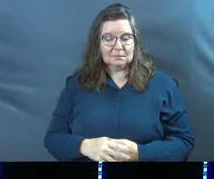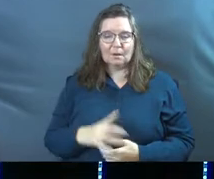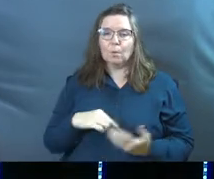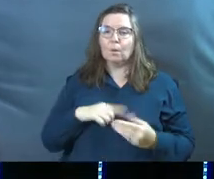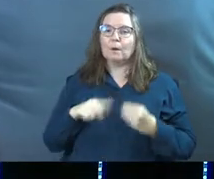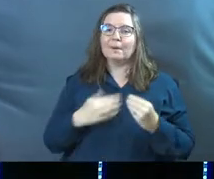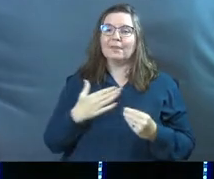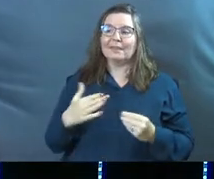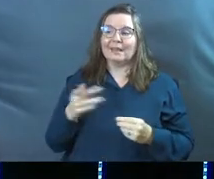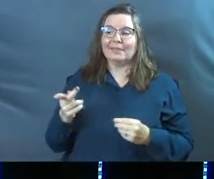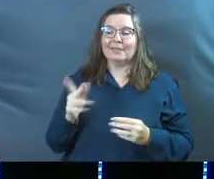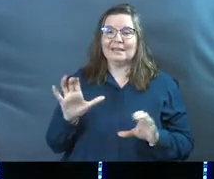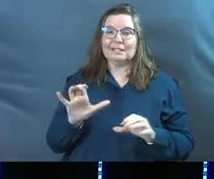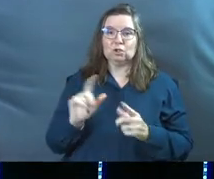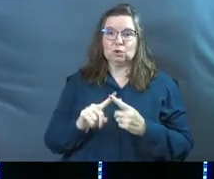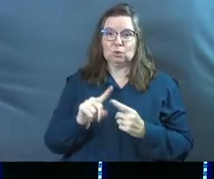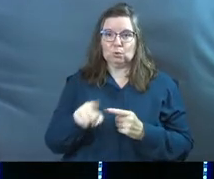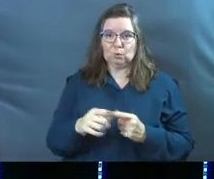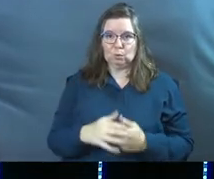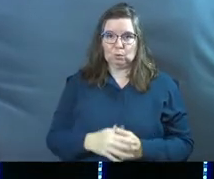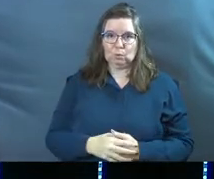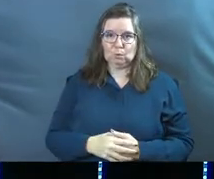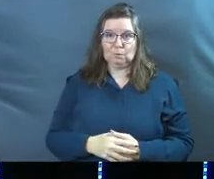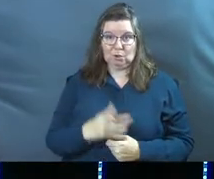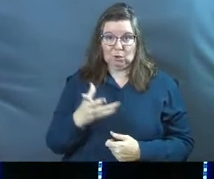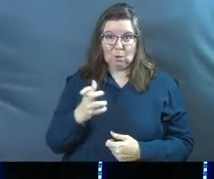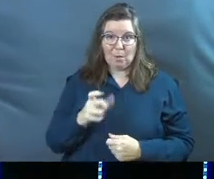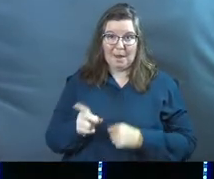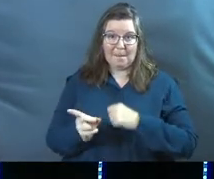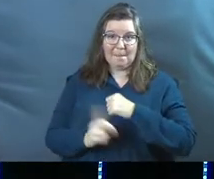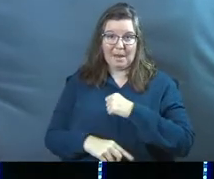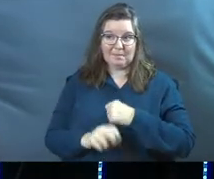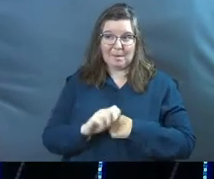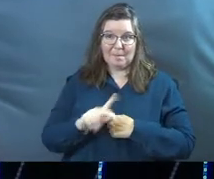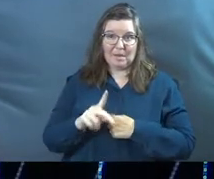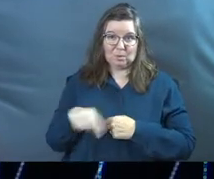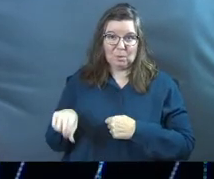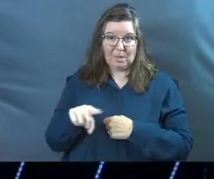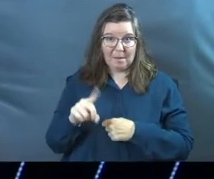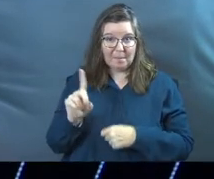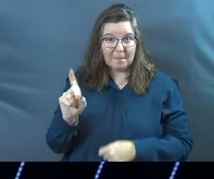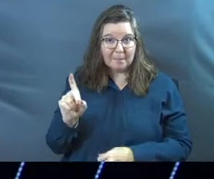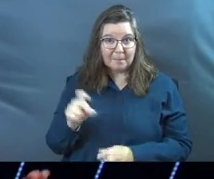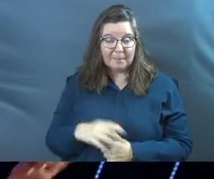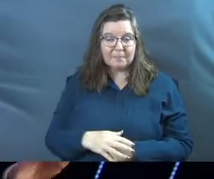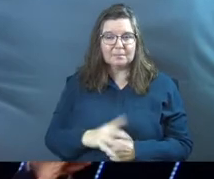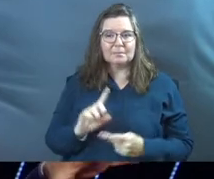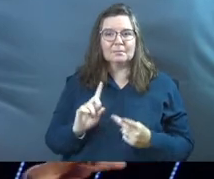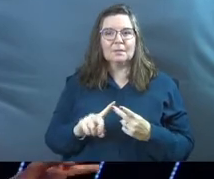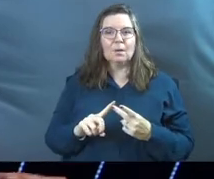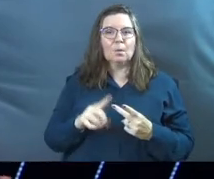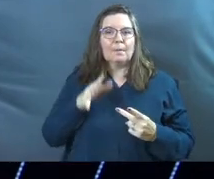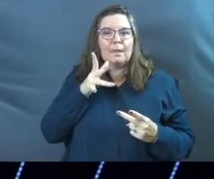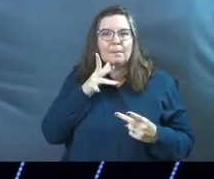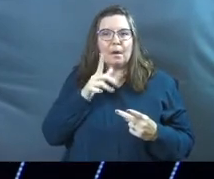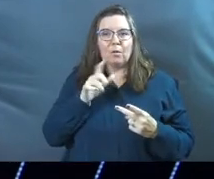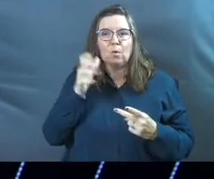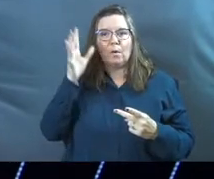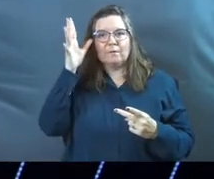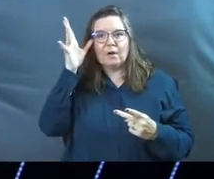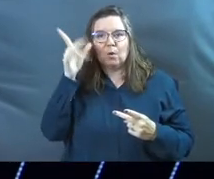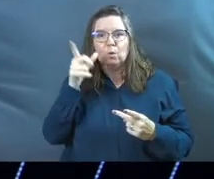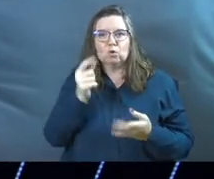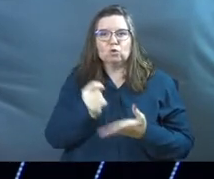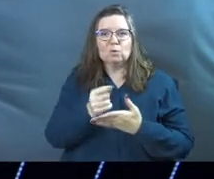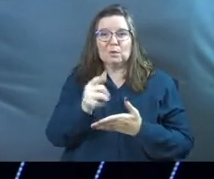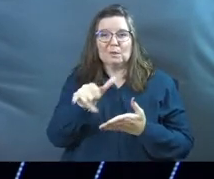What about the things that they did to you? And don't you want punishments back toward them? And what about that mother? What about that father